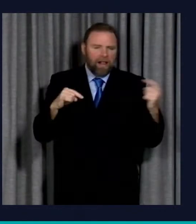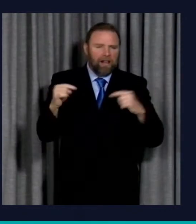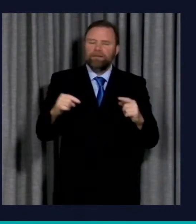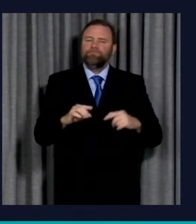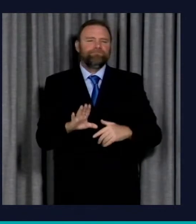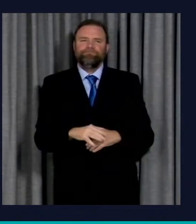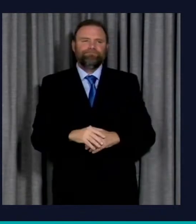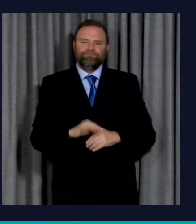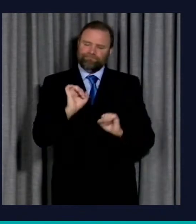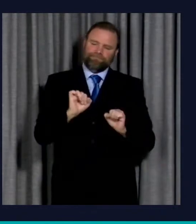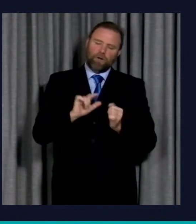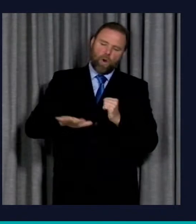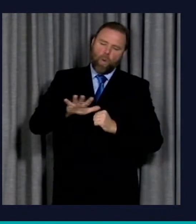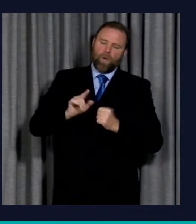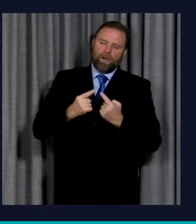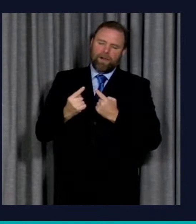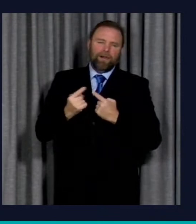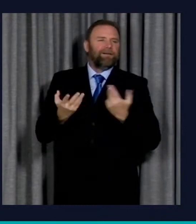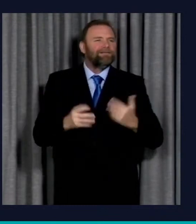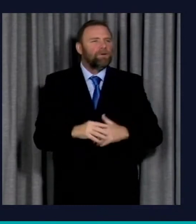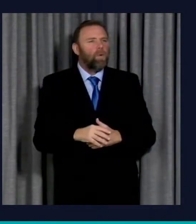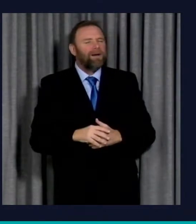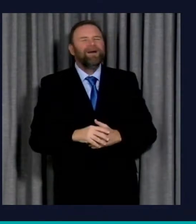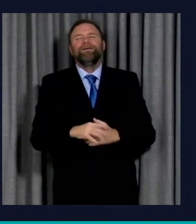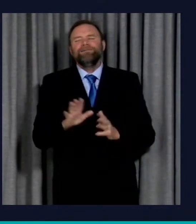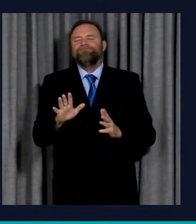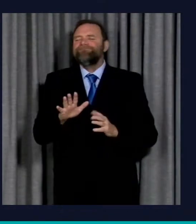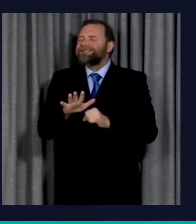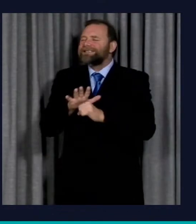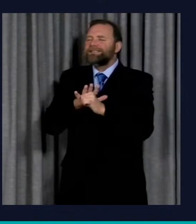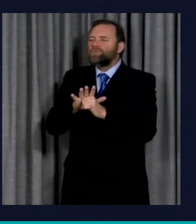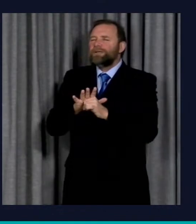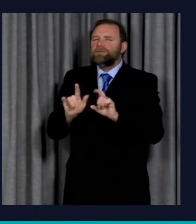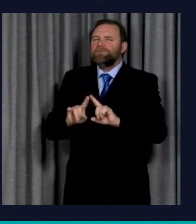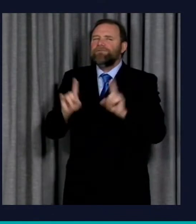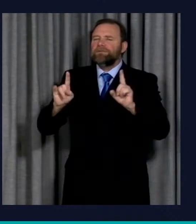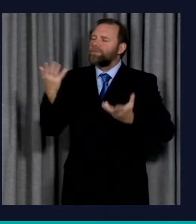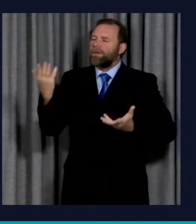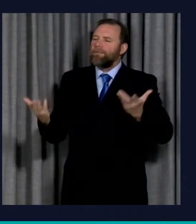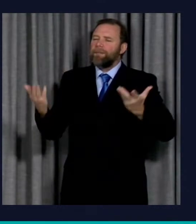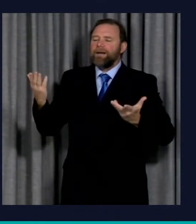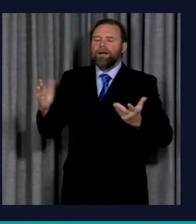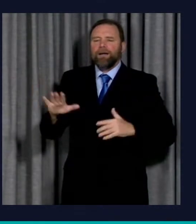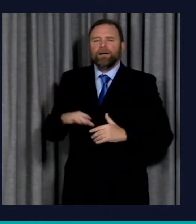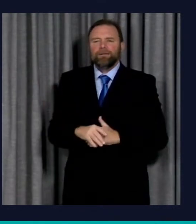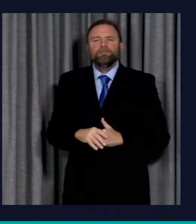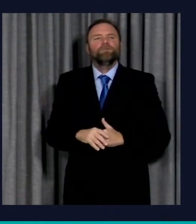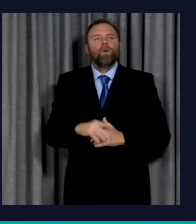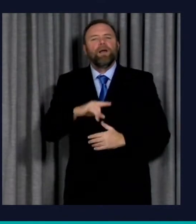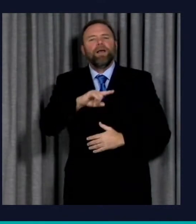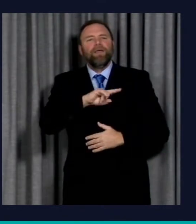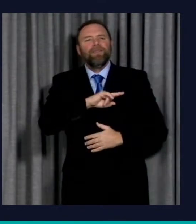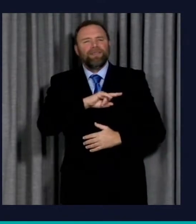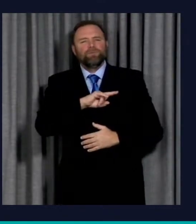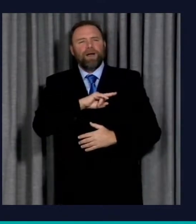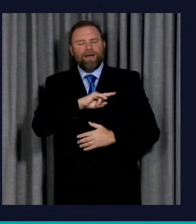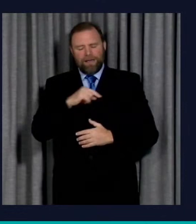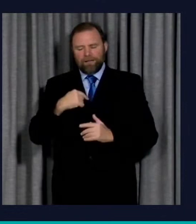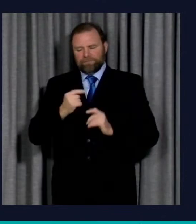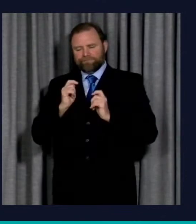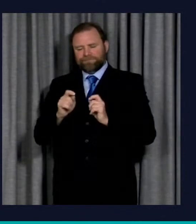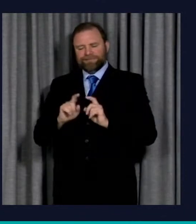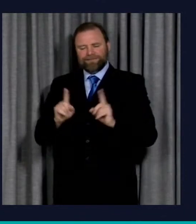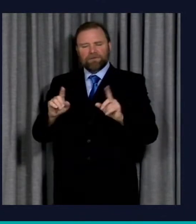same time. So the circumstances are not comparable in that way, and that's why we have treated them